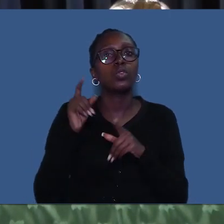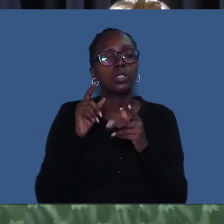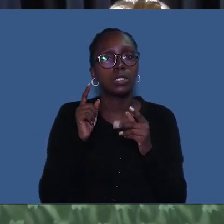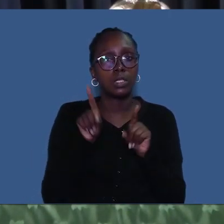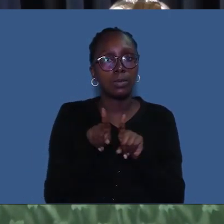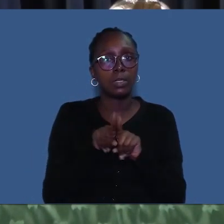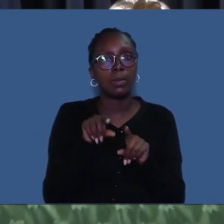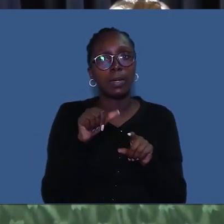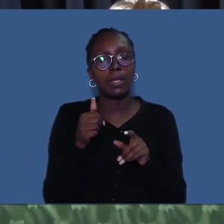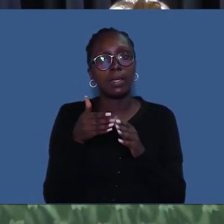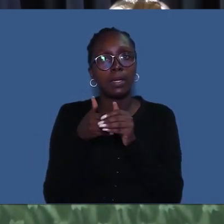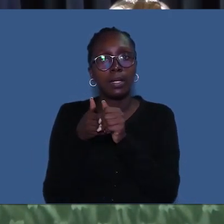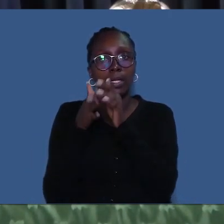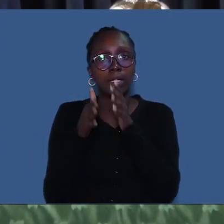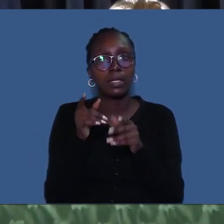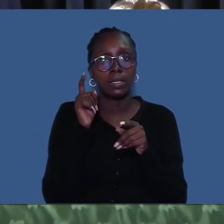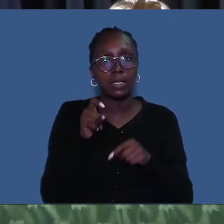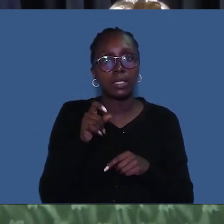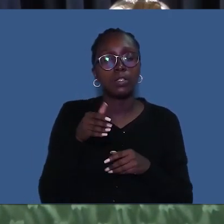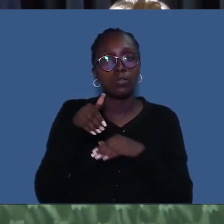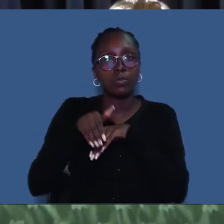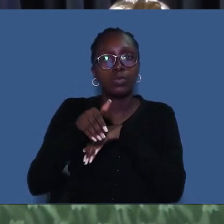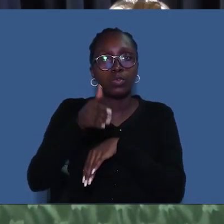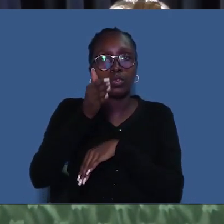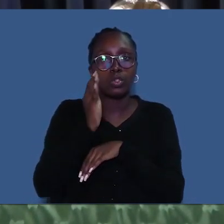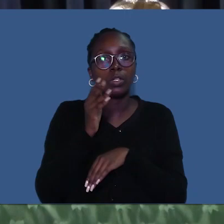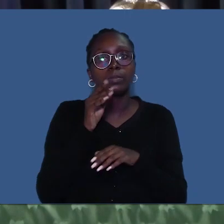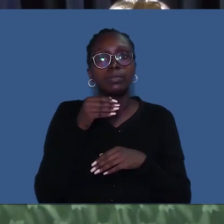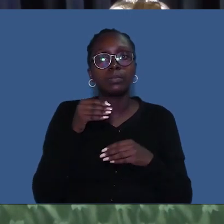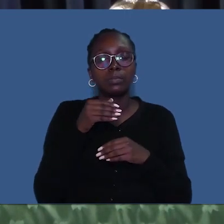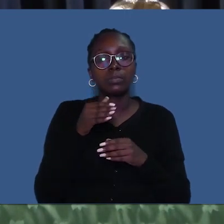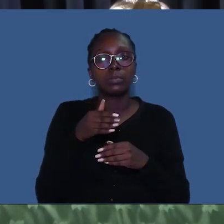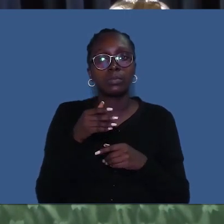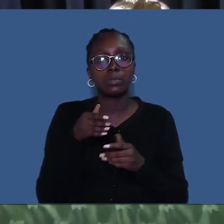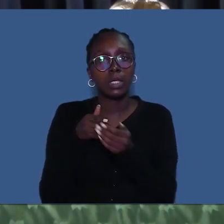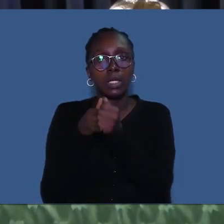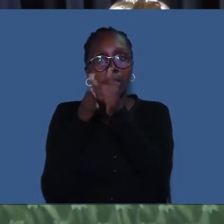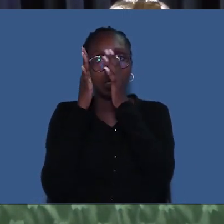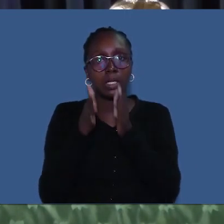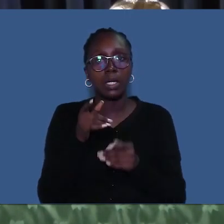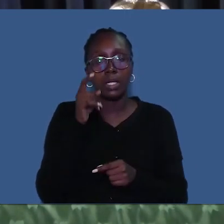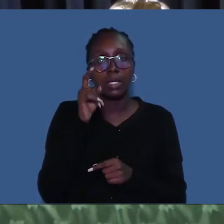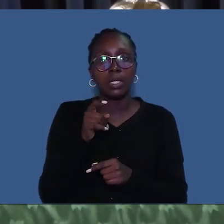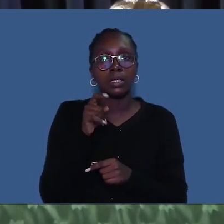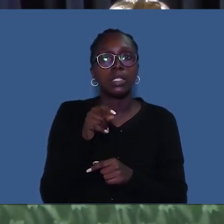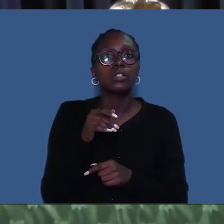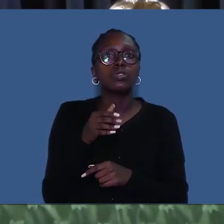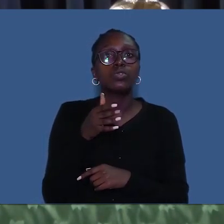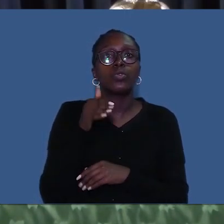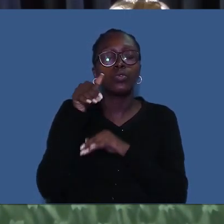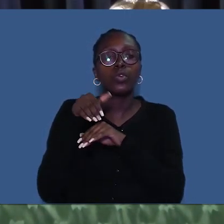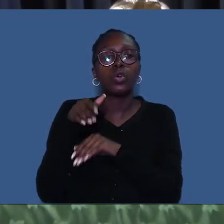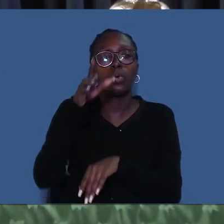sovereignty. Now, a leader should be a God-fearing man and should seek God's guidance in all authority that comes from